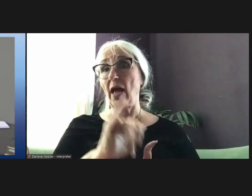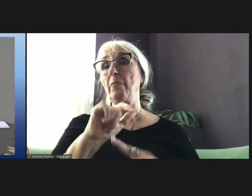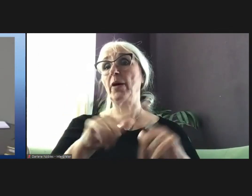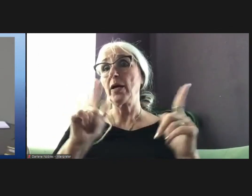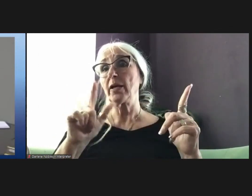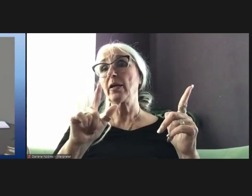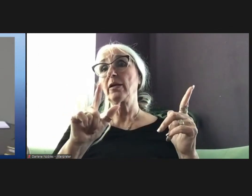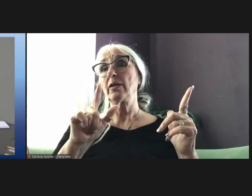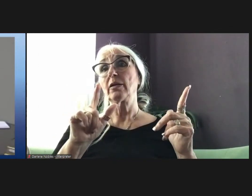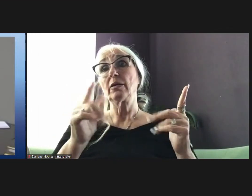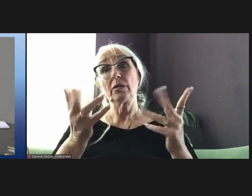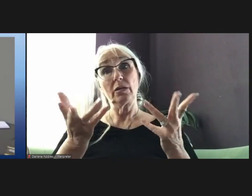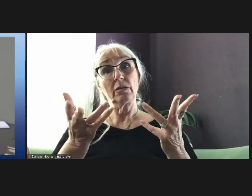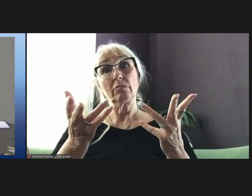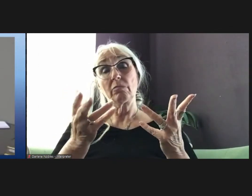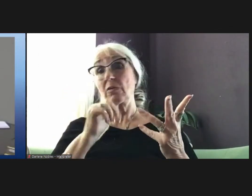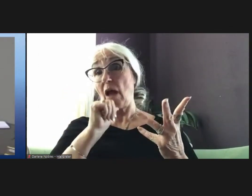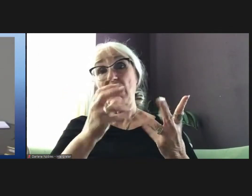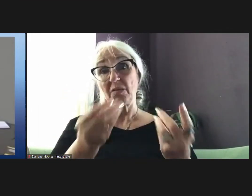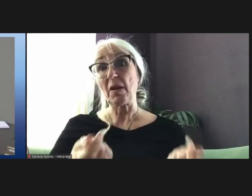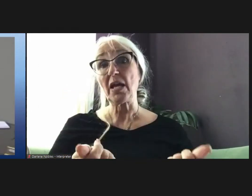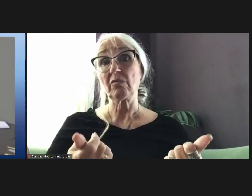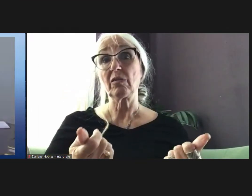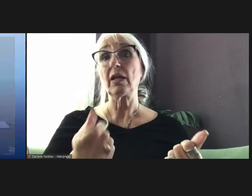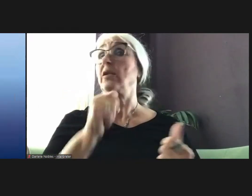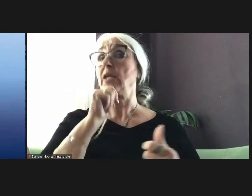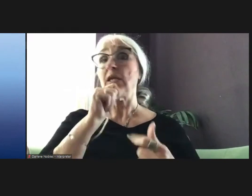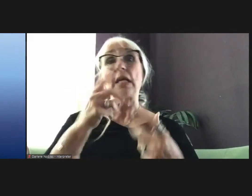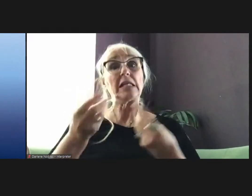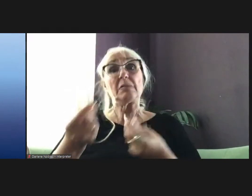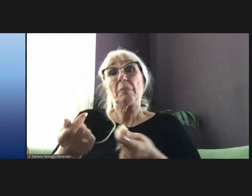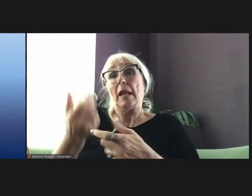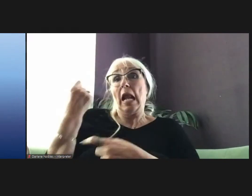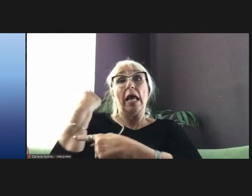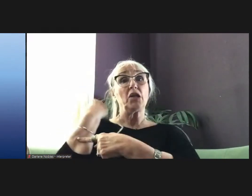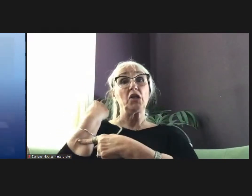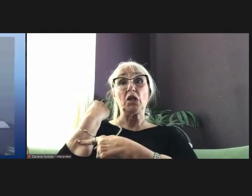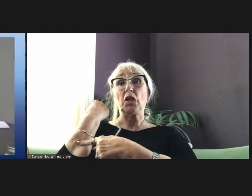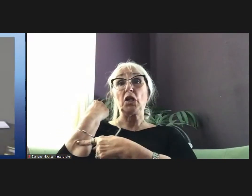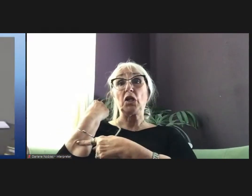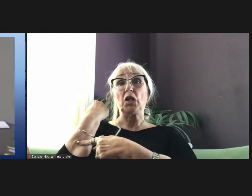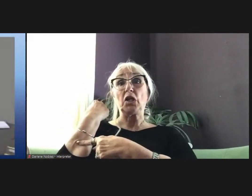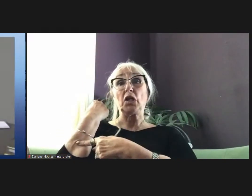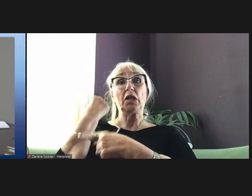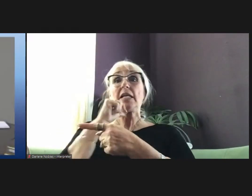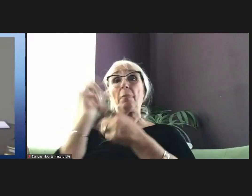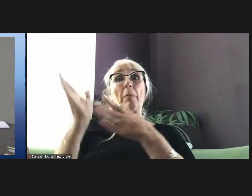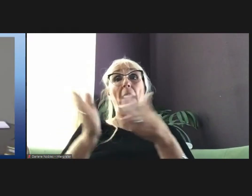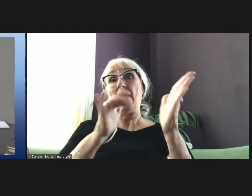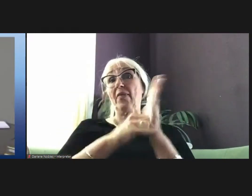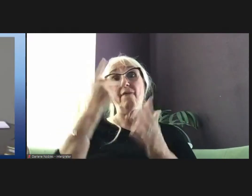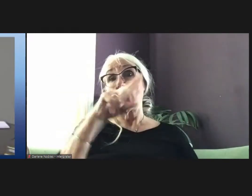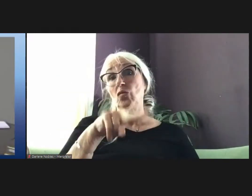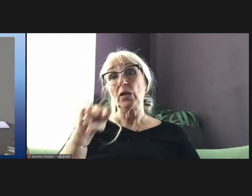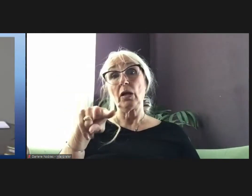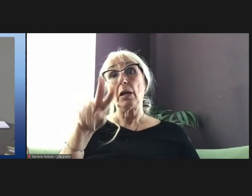But, Things that didn't get spent, Yeah. didn't get spent last year. yeah, they didn't plan it for the 22 budget, yet they had to spend the